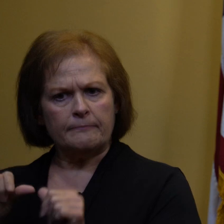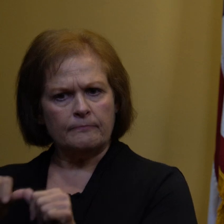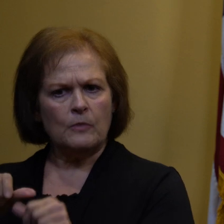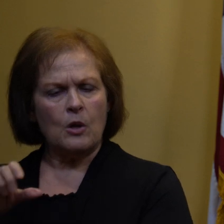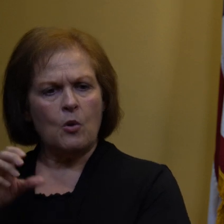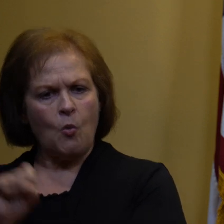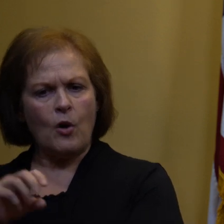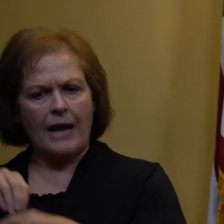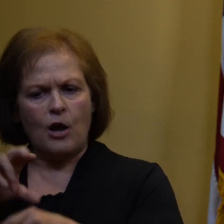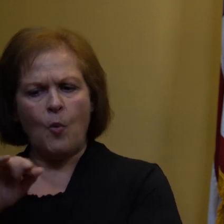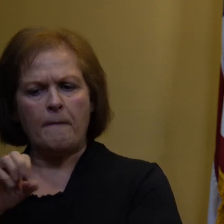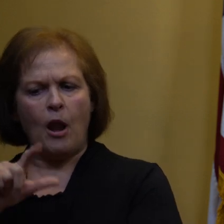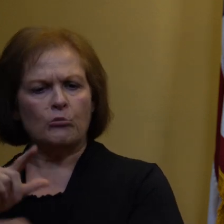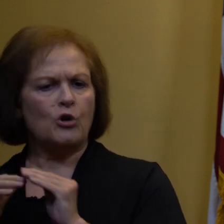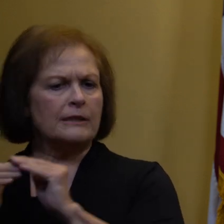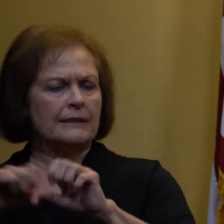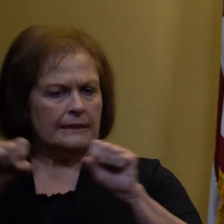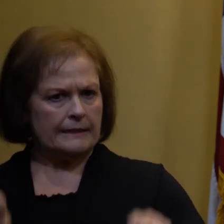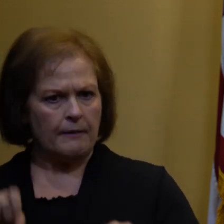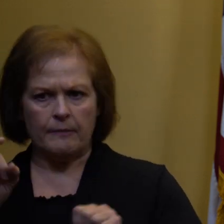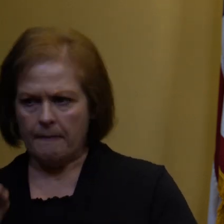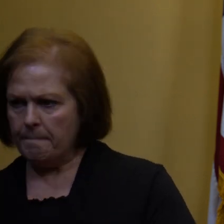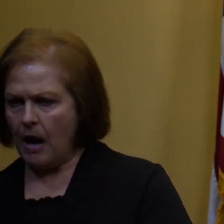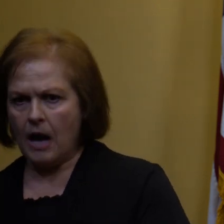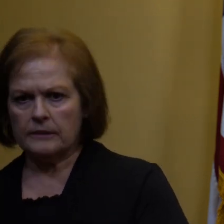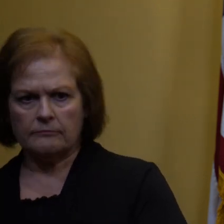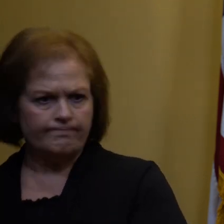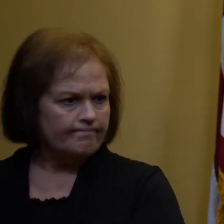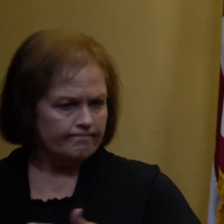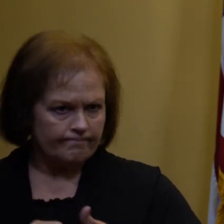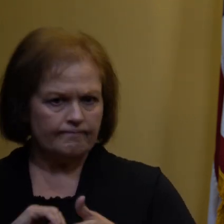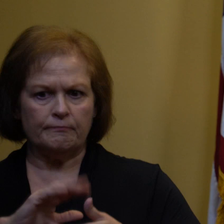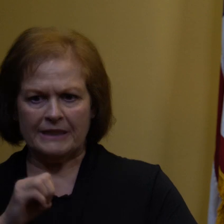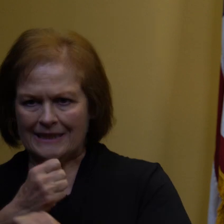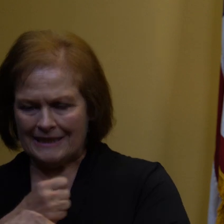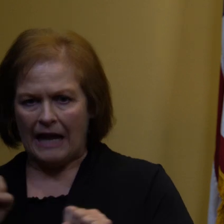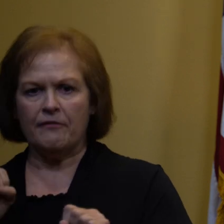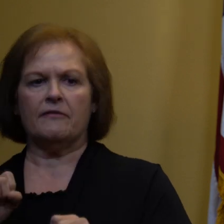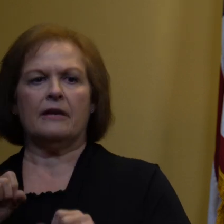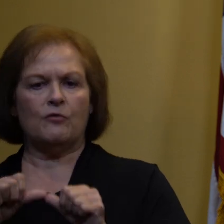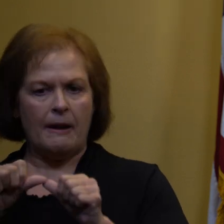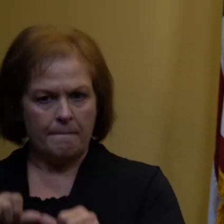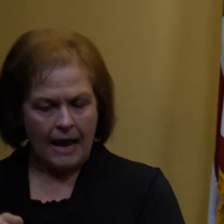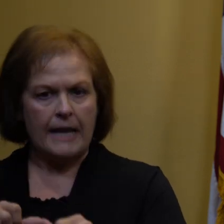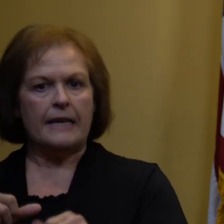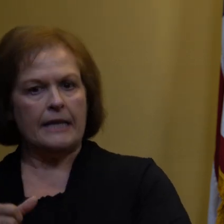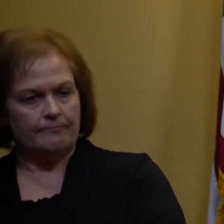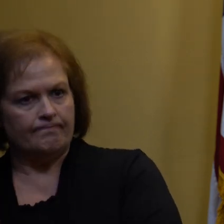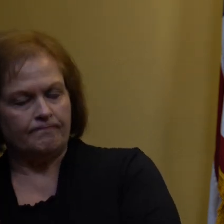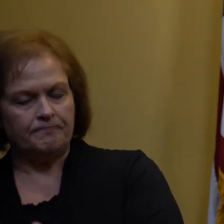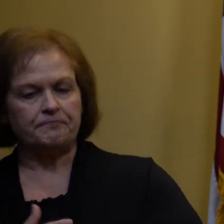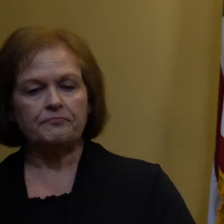the system has to function for this community, this city, to be safe and to remain on that steady